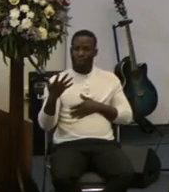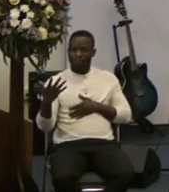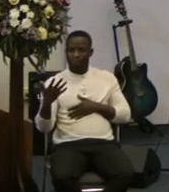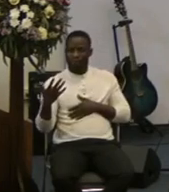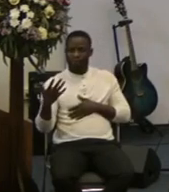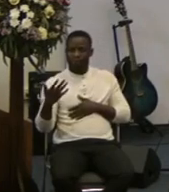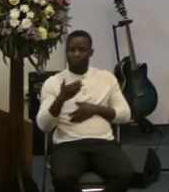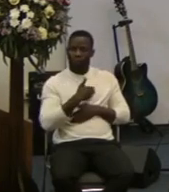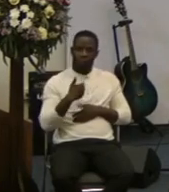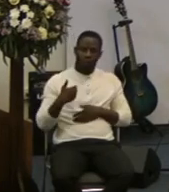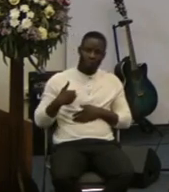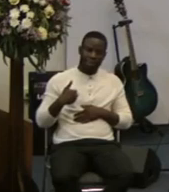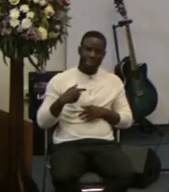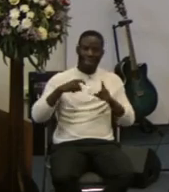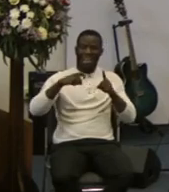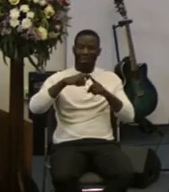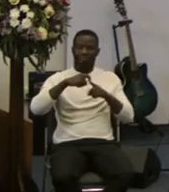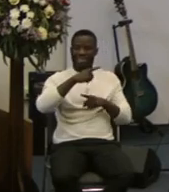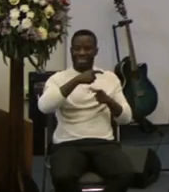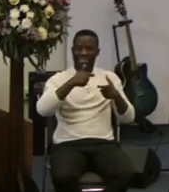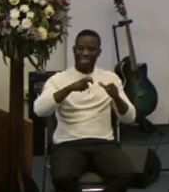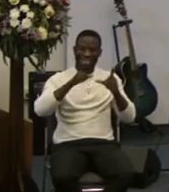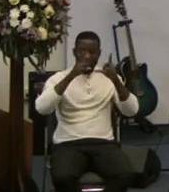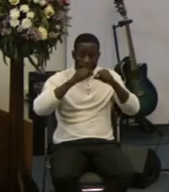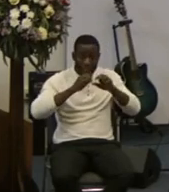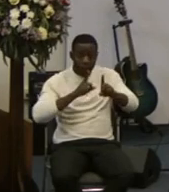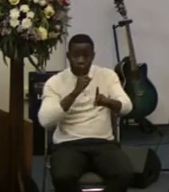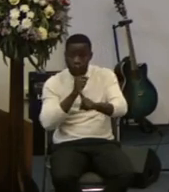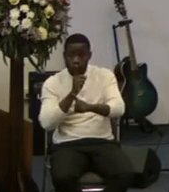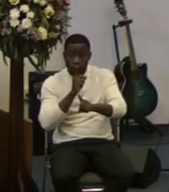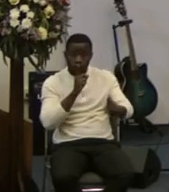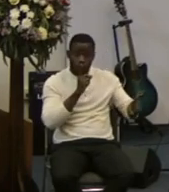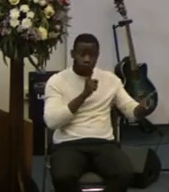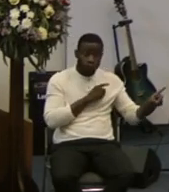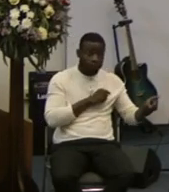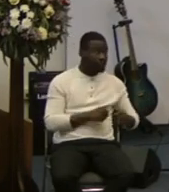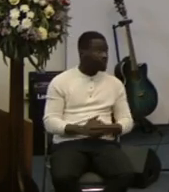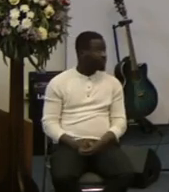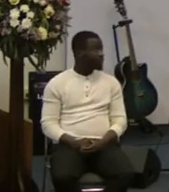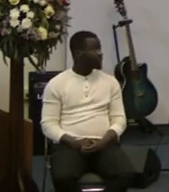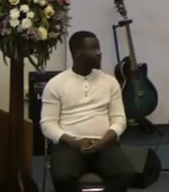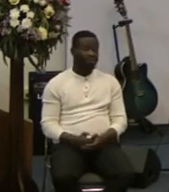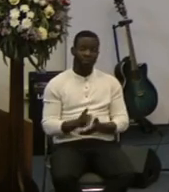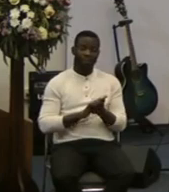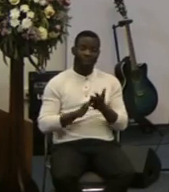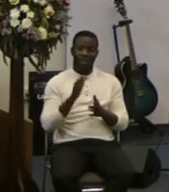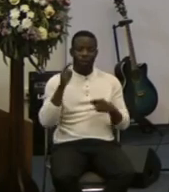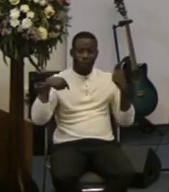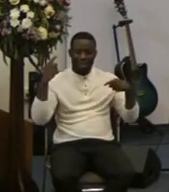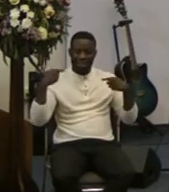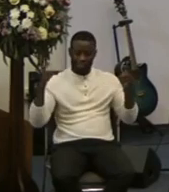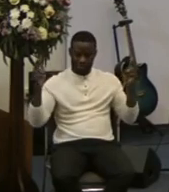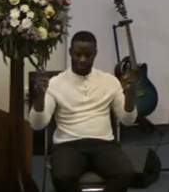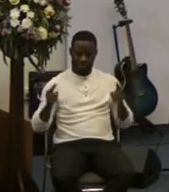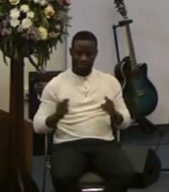10:45 in the morning and Carrie is still in bed. Can you just keep the